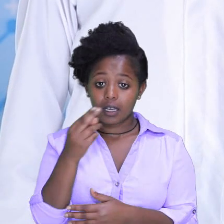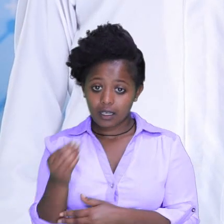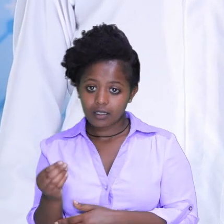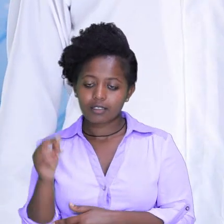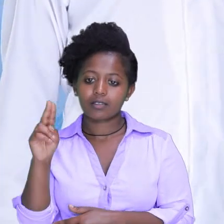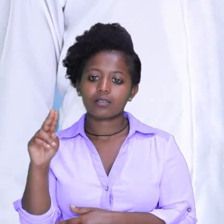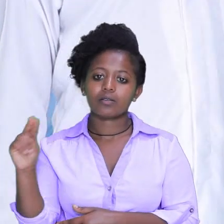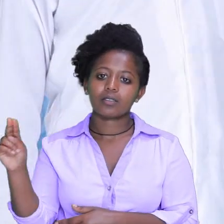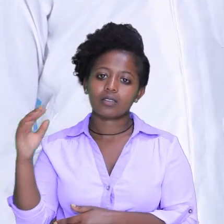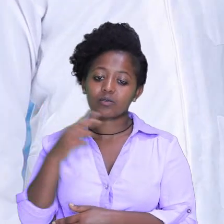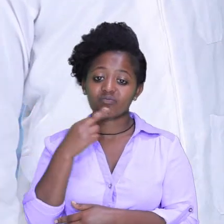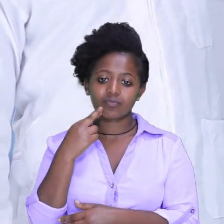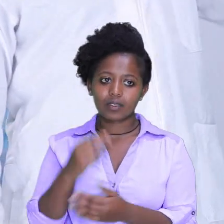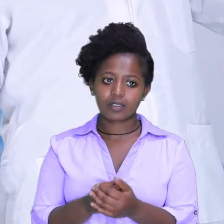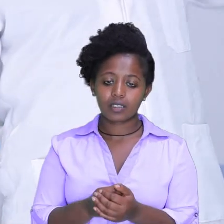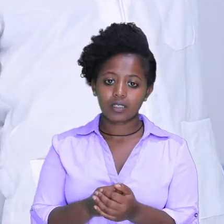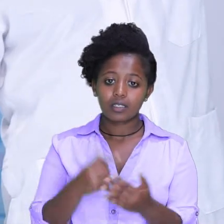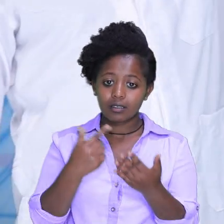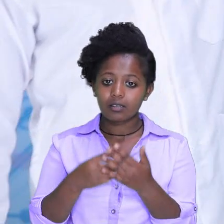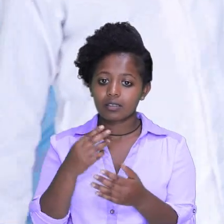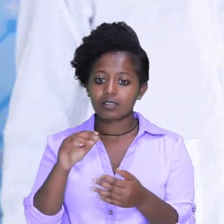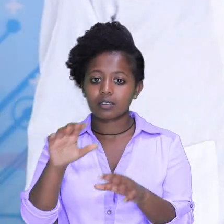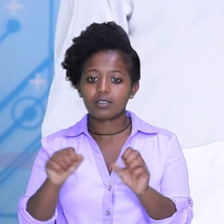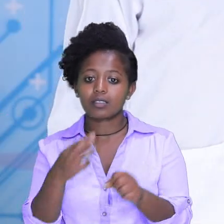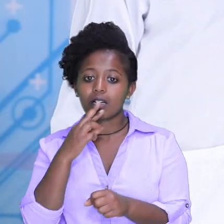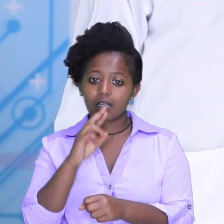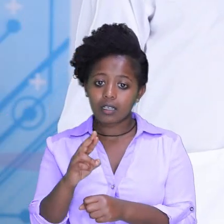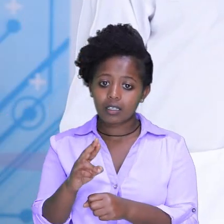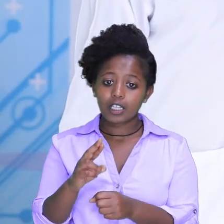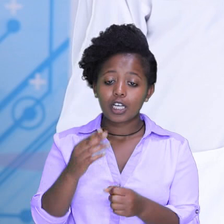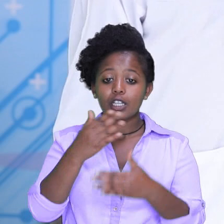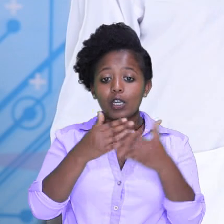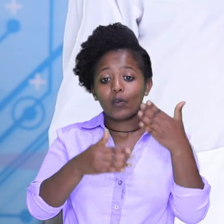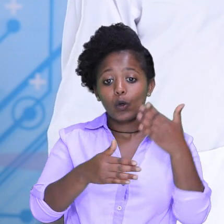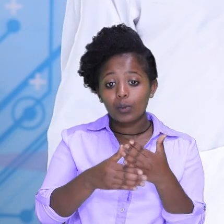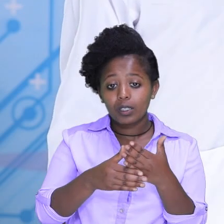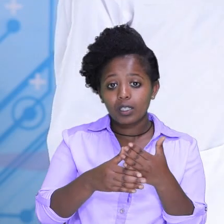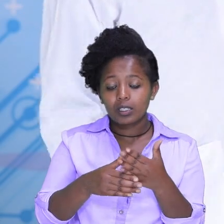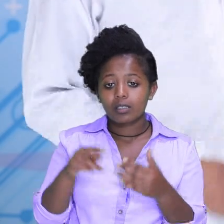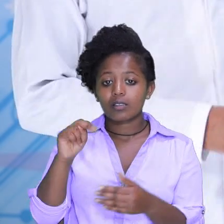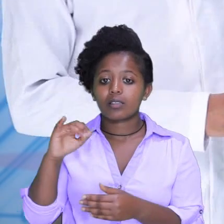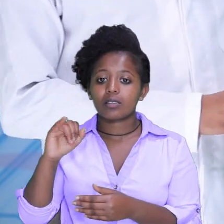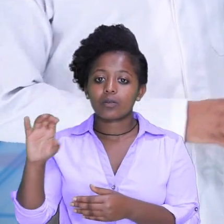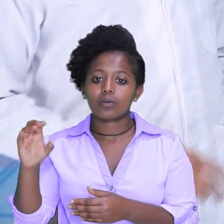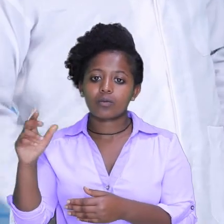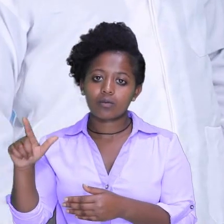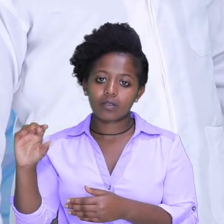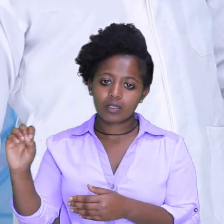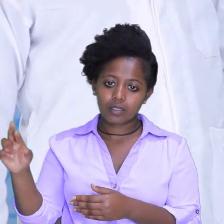Russia. Those states developed a nuclear by the end of